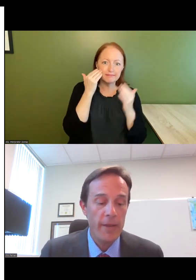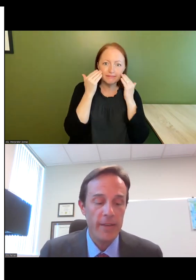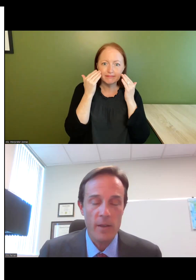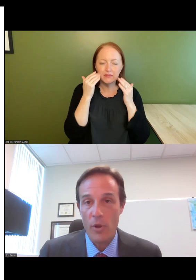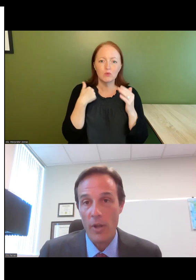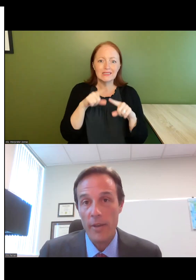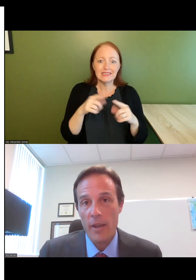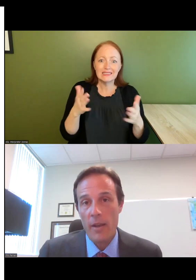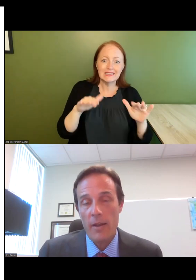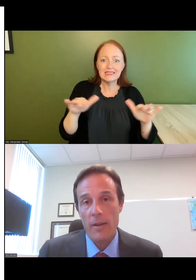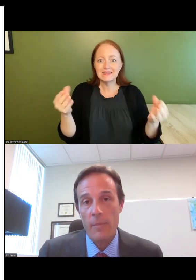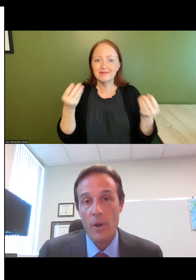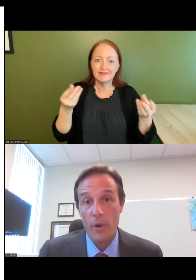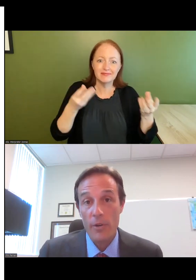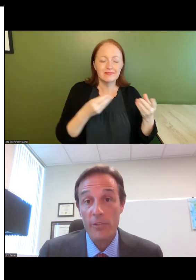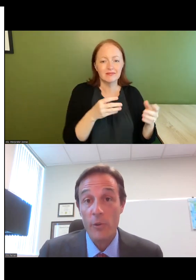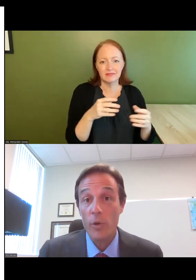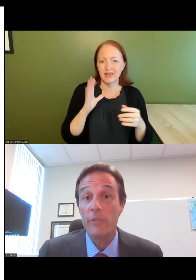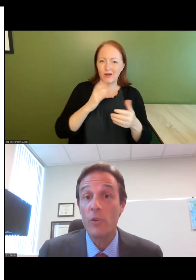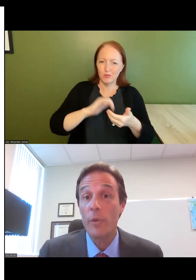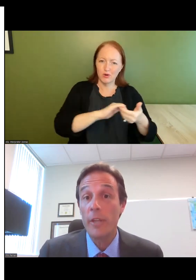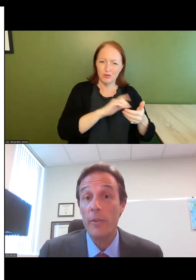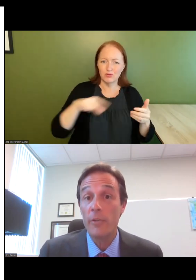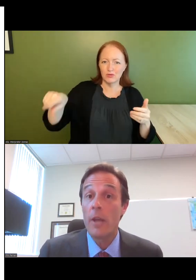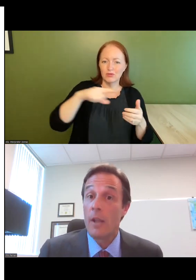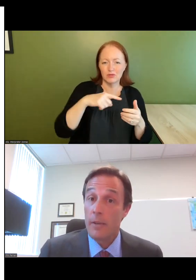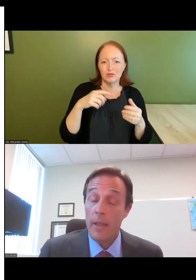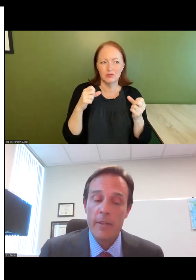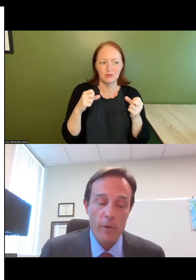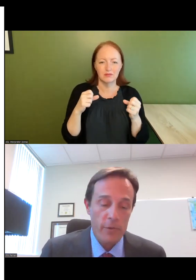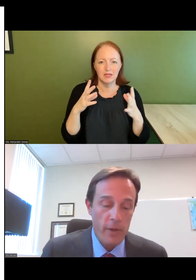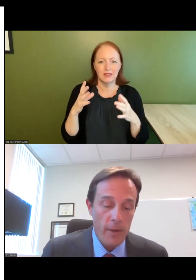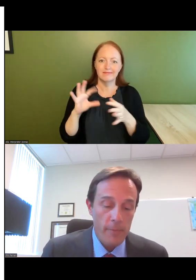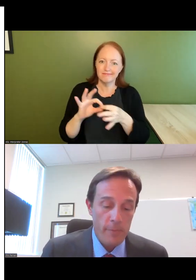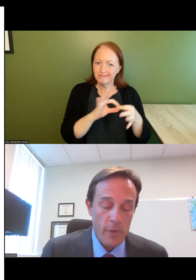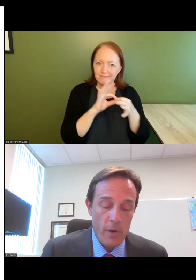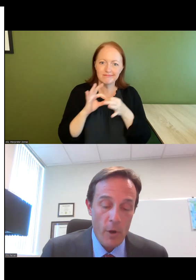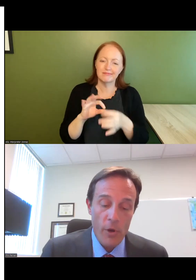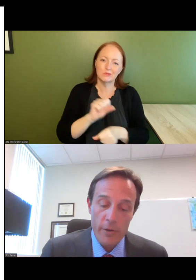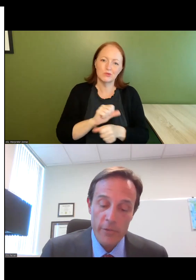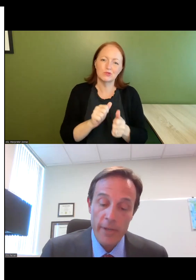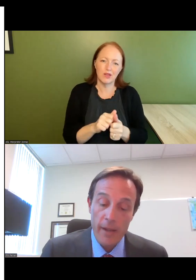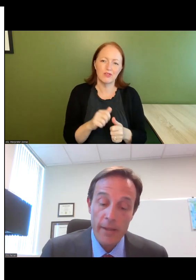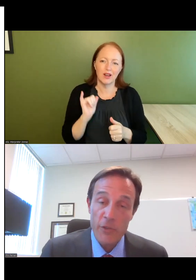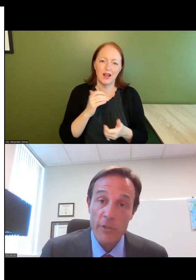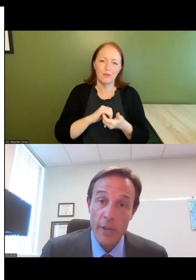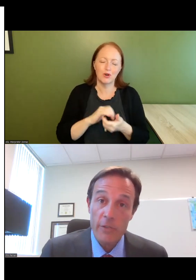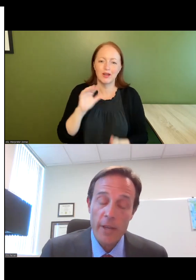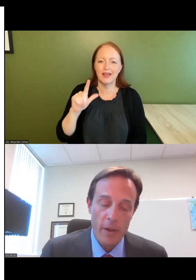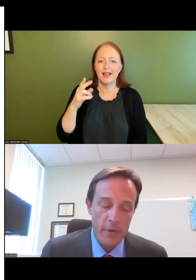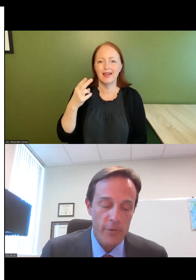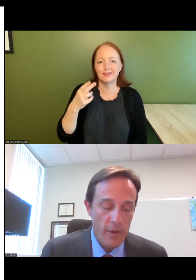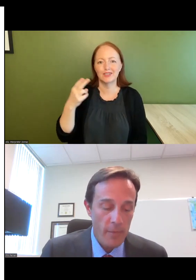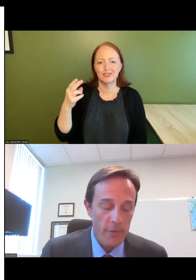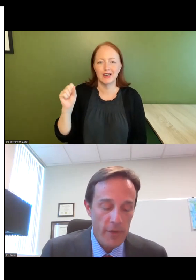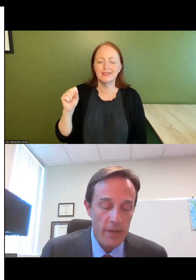very dependent upon our partners and the work of so many others, like those, our partners at Cal, HHS,